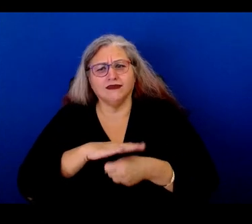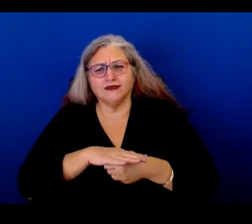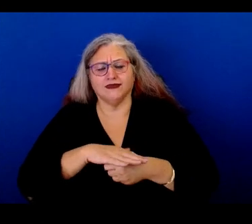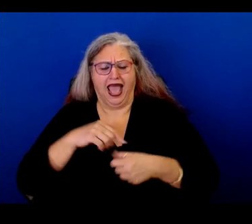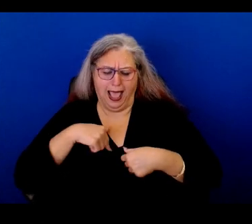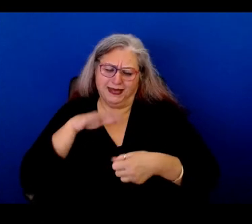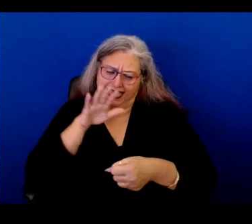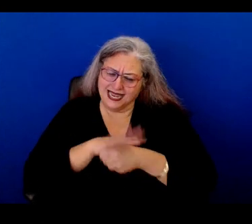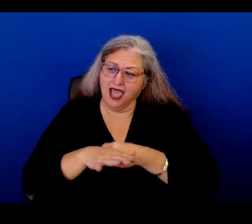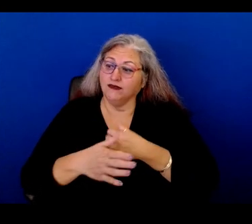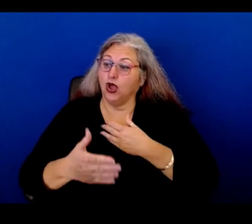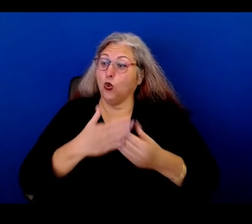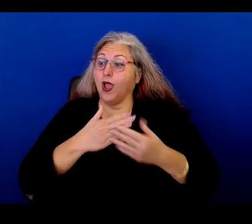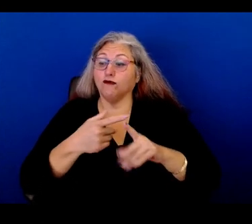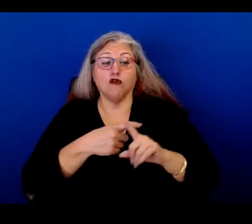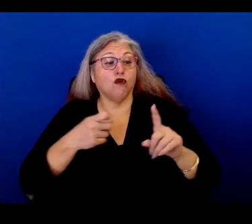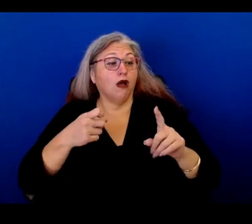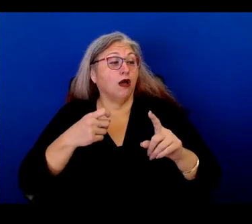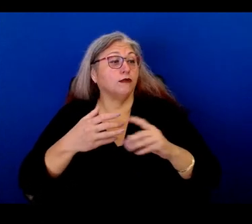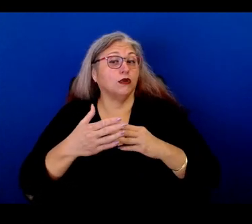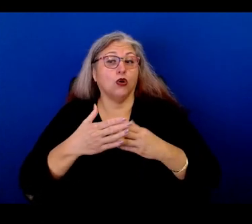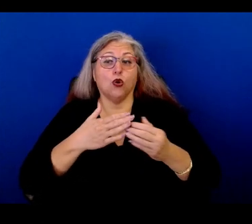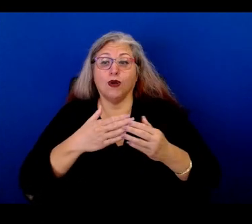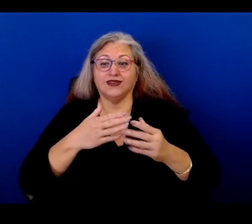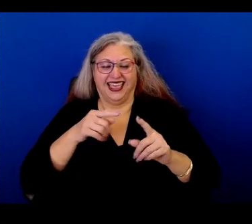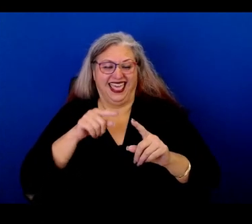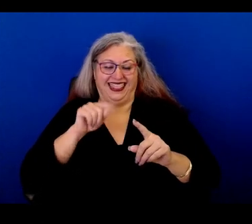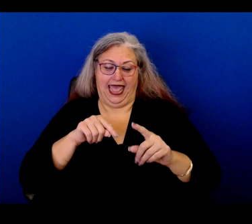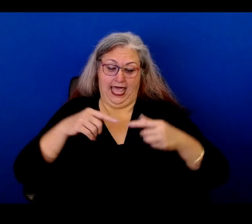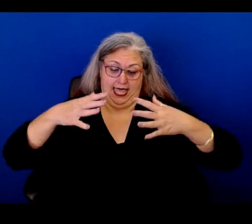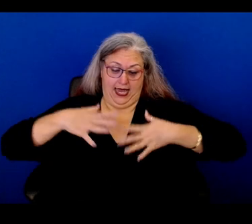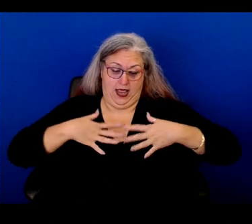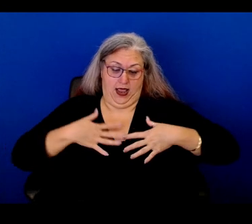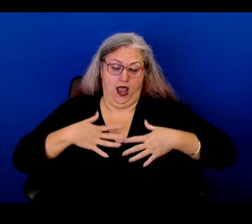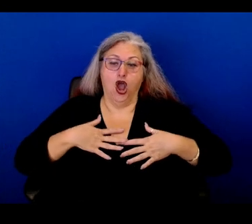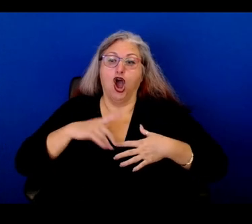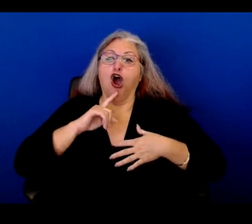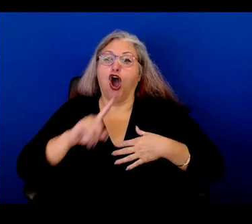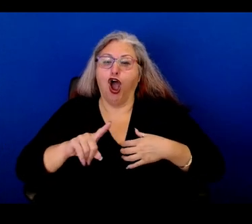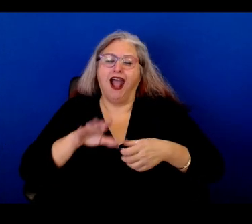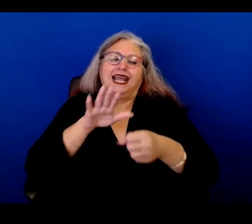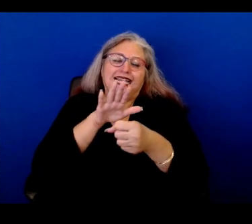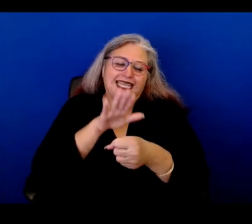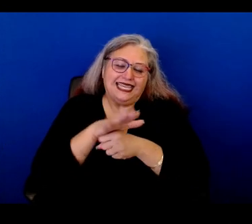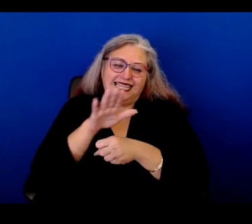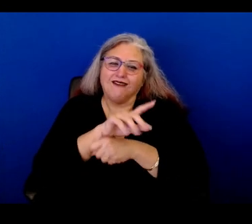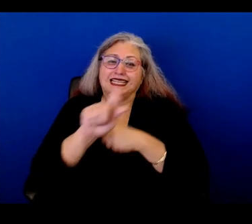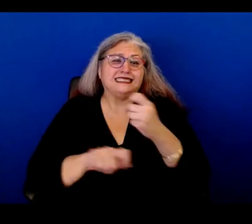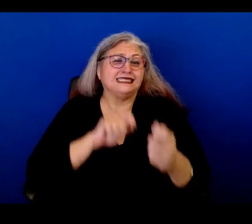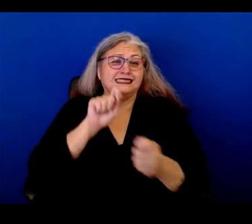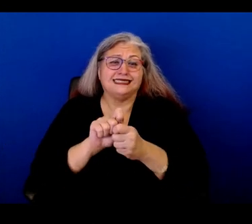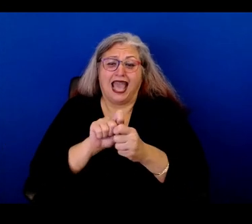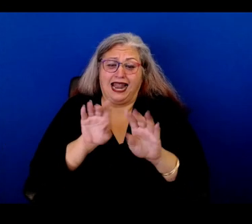enough wherever you came from, wherever you're, that you are enough exactly as you